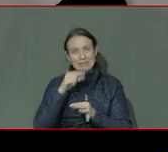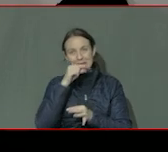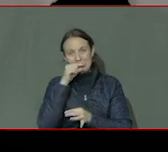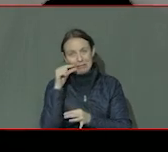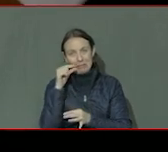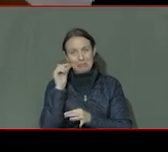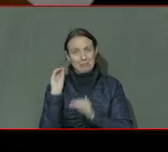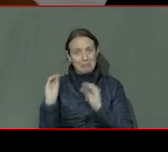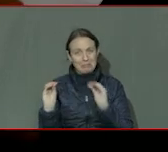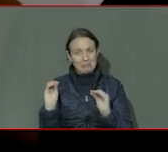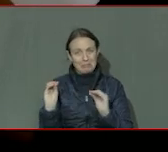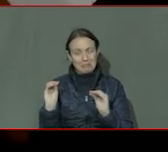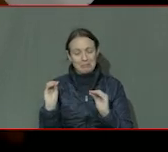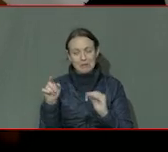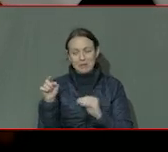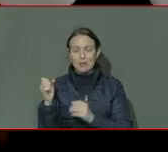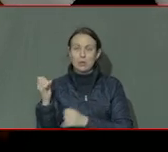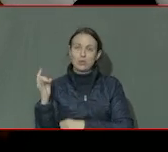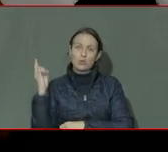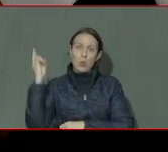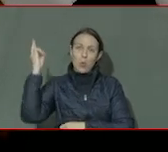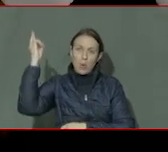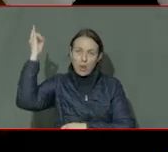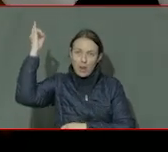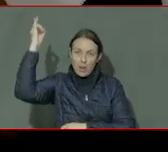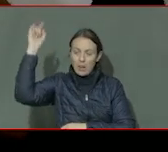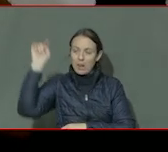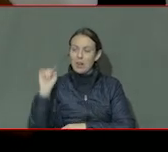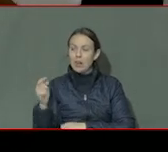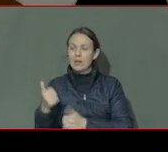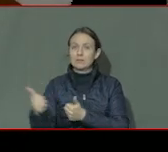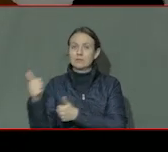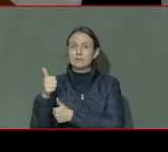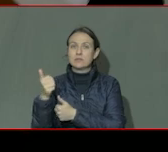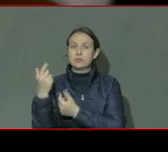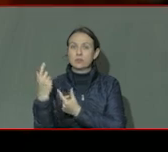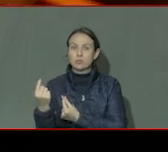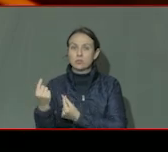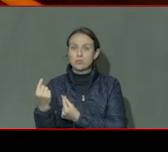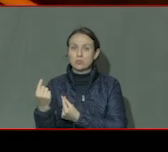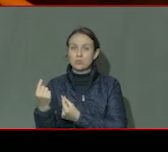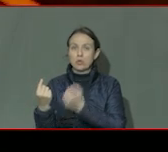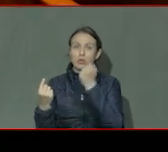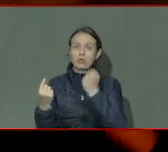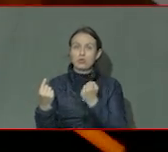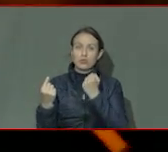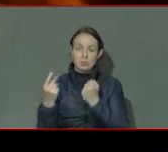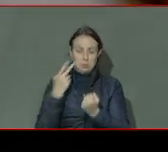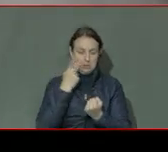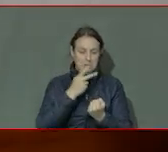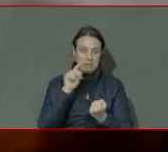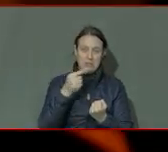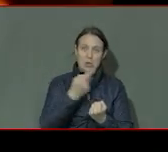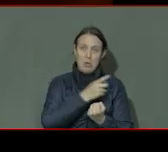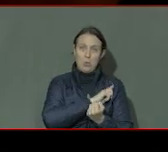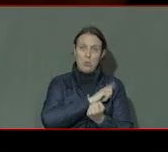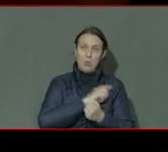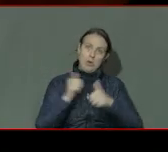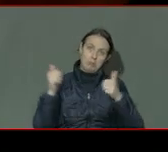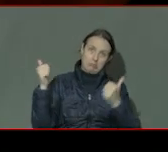Then tall, which is dominant, what does it do? It masks the shortness, which is recessive.